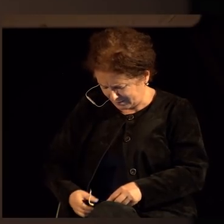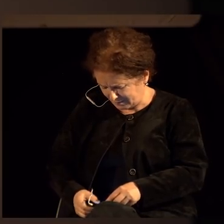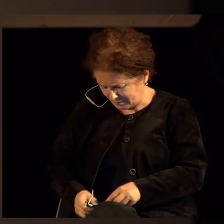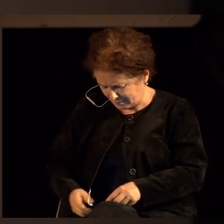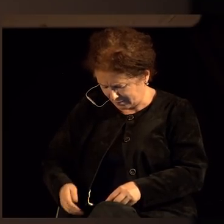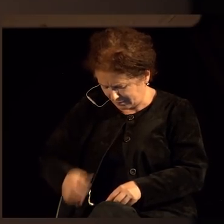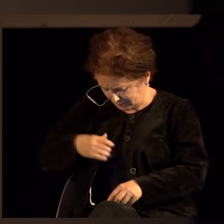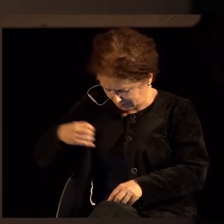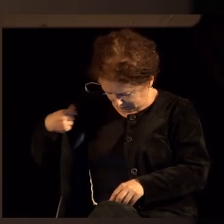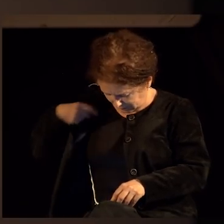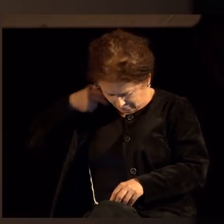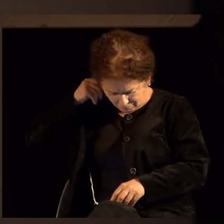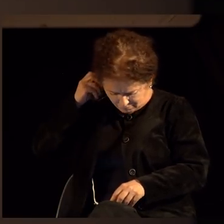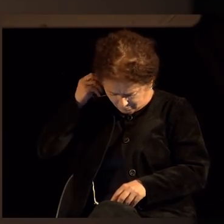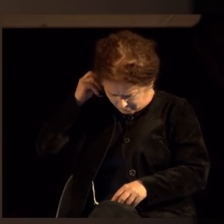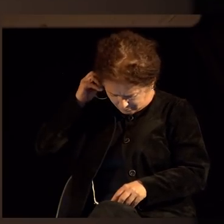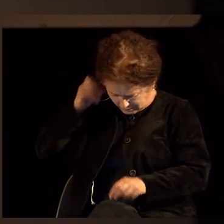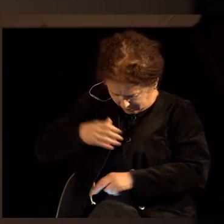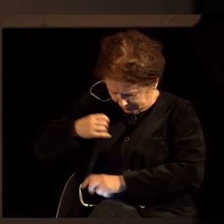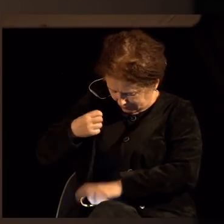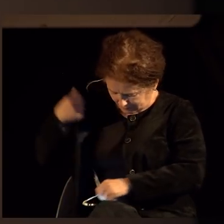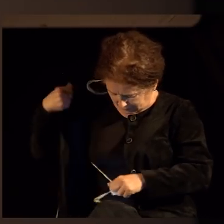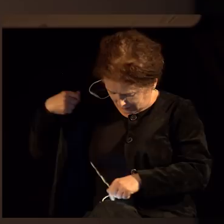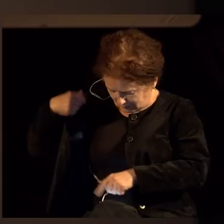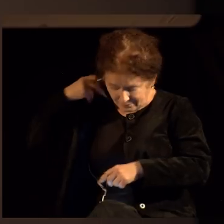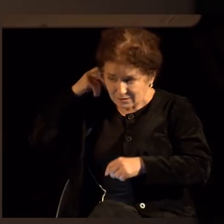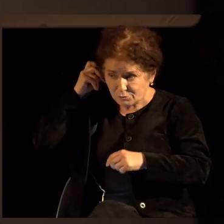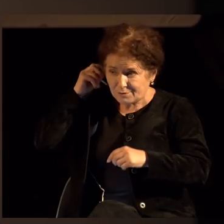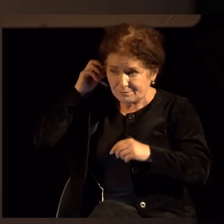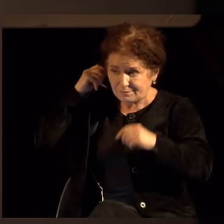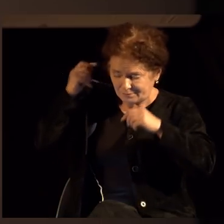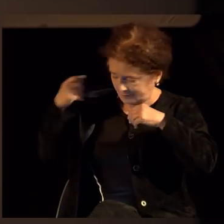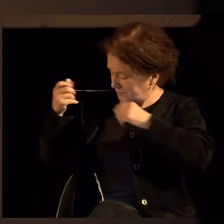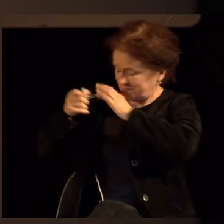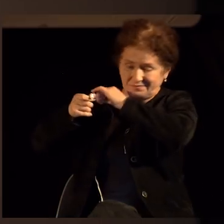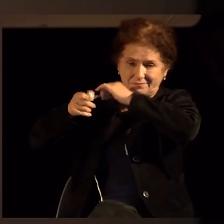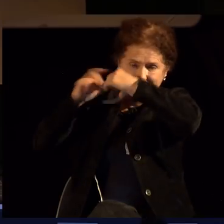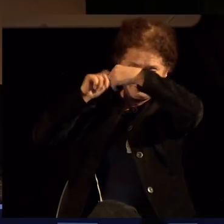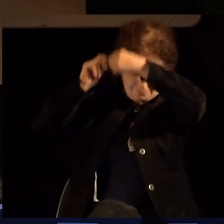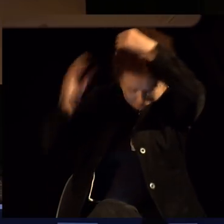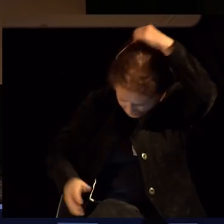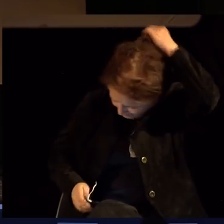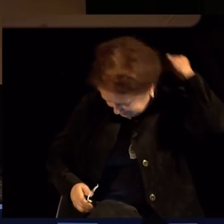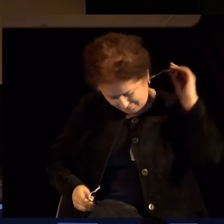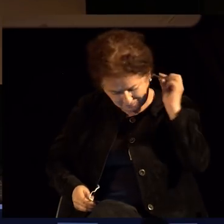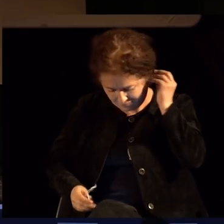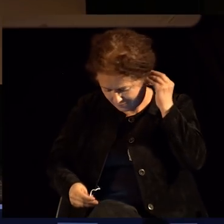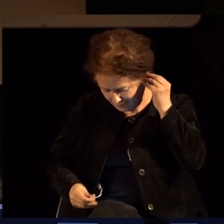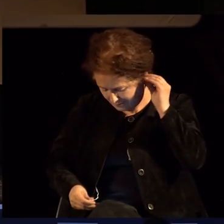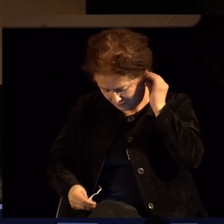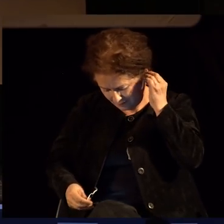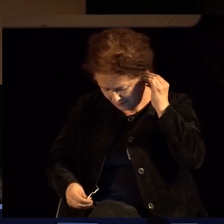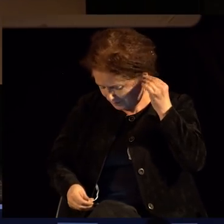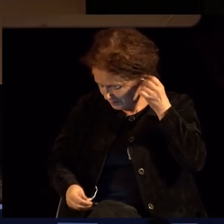pregnancy, he tried to do some condom training using cucumbers, I remember. He told us that